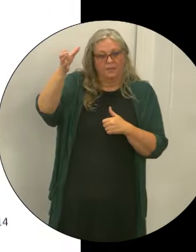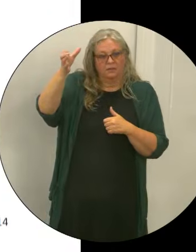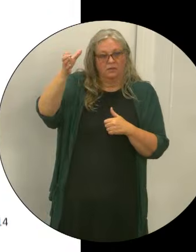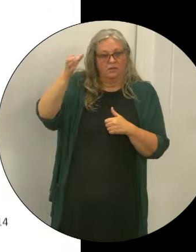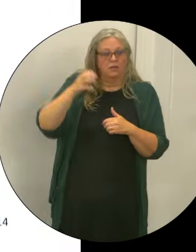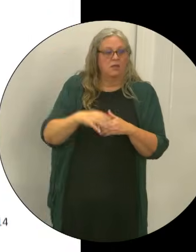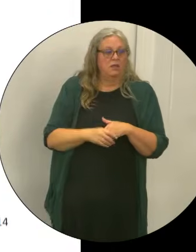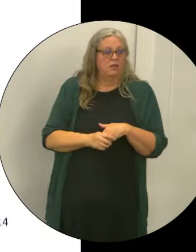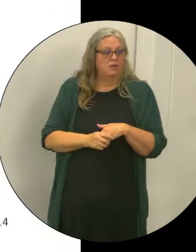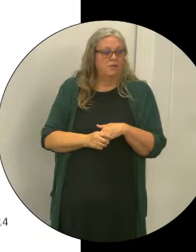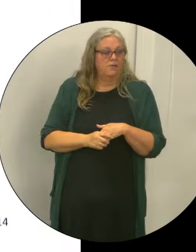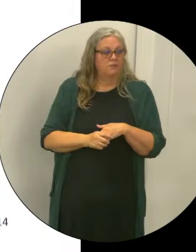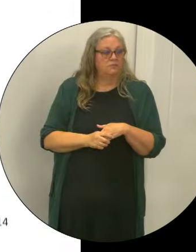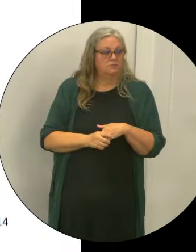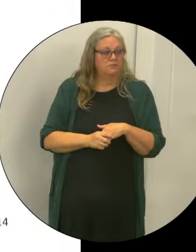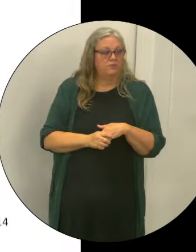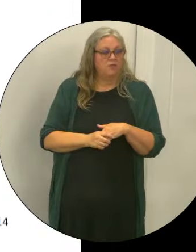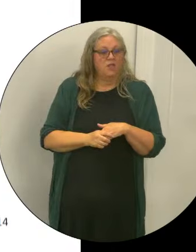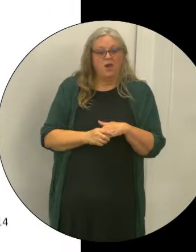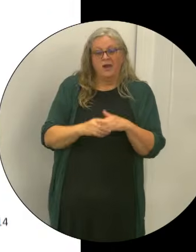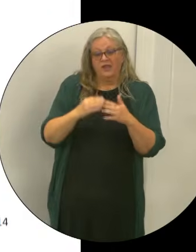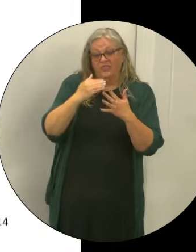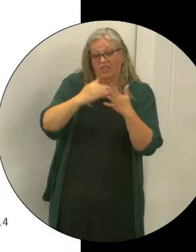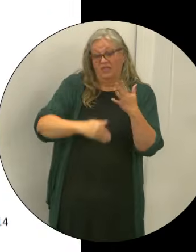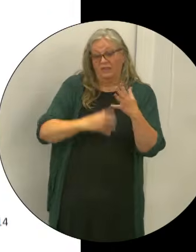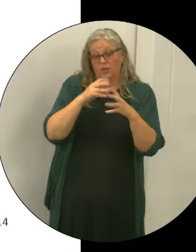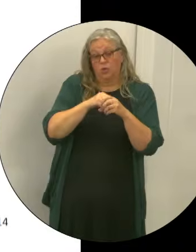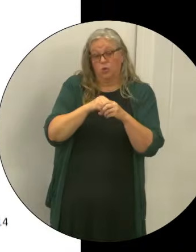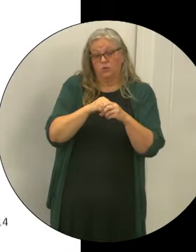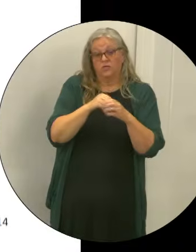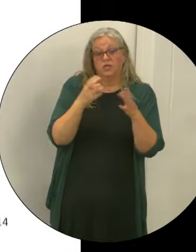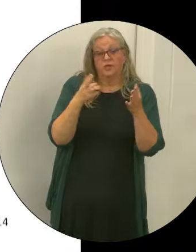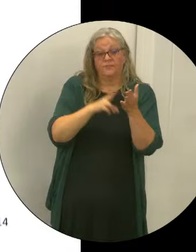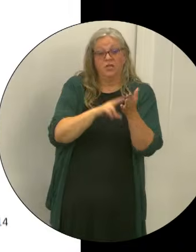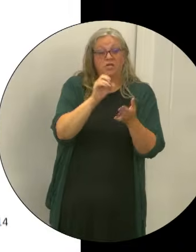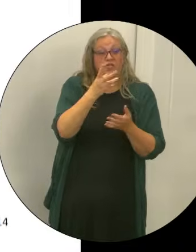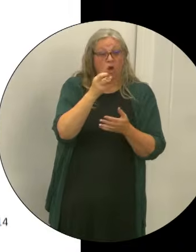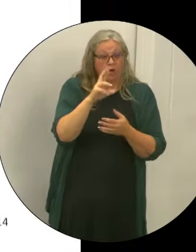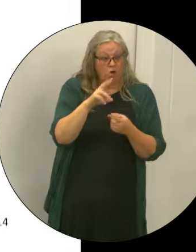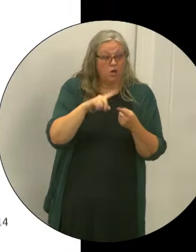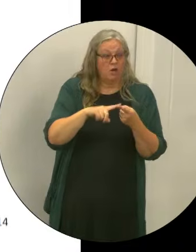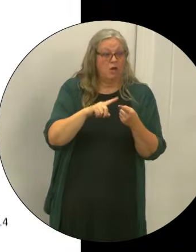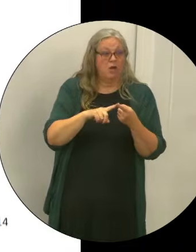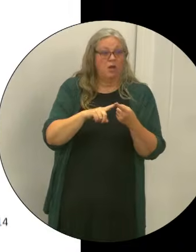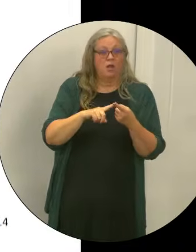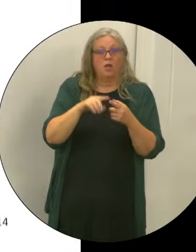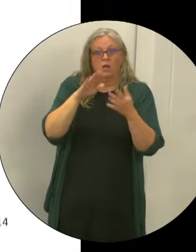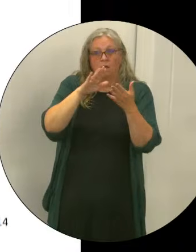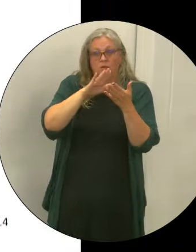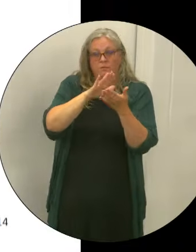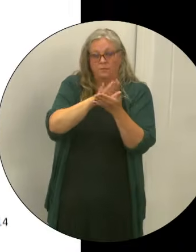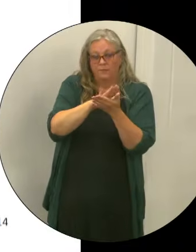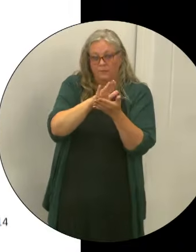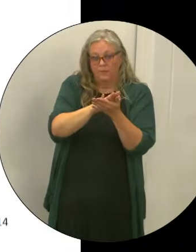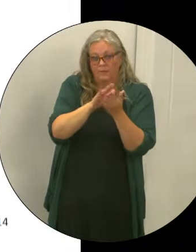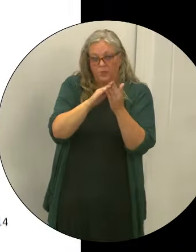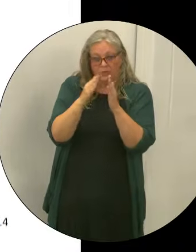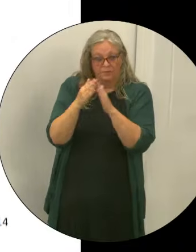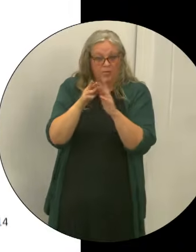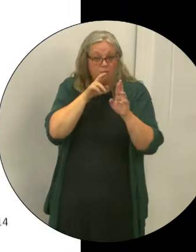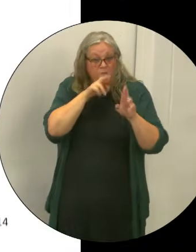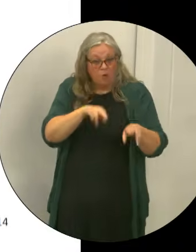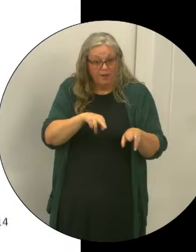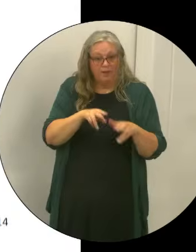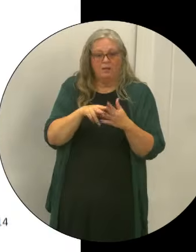and consideration. The list includes charter school management, municipality reporting requirements, pre-K literacy and